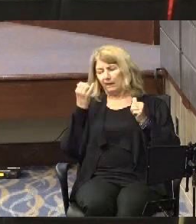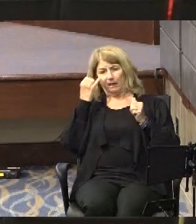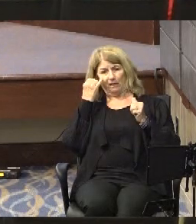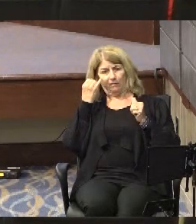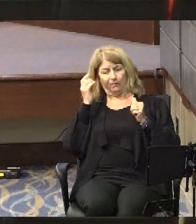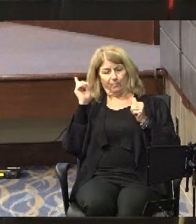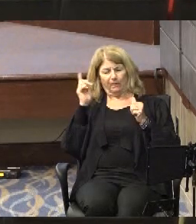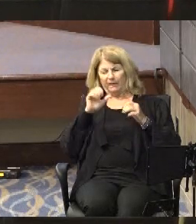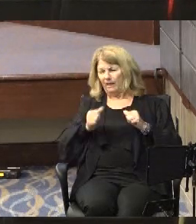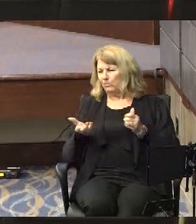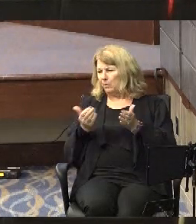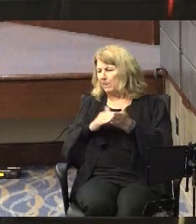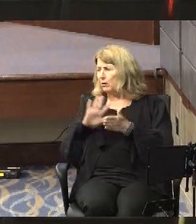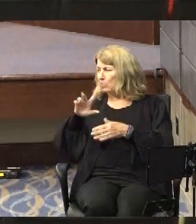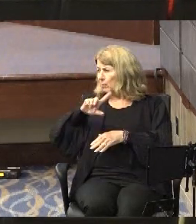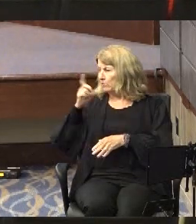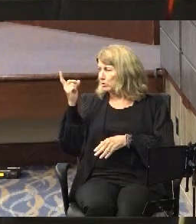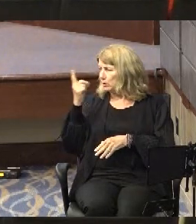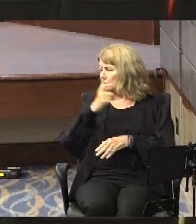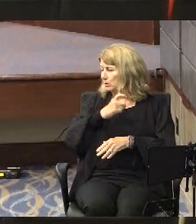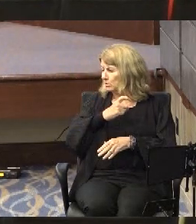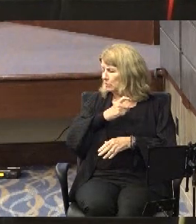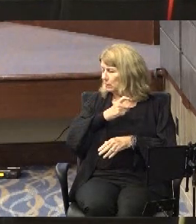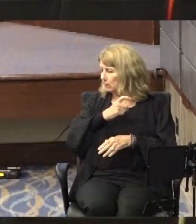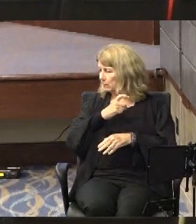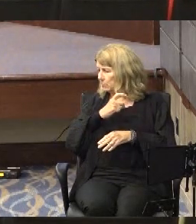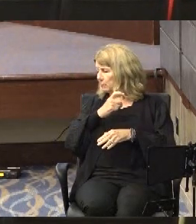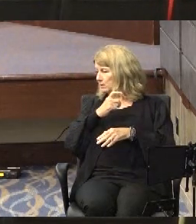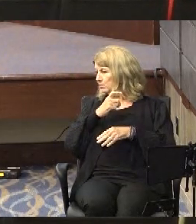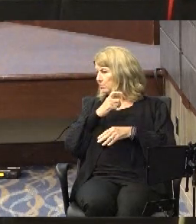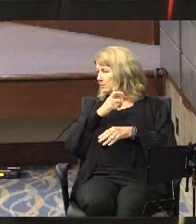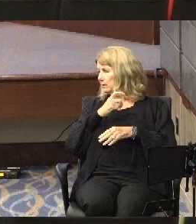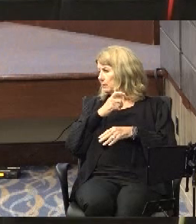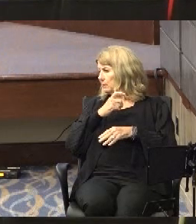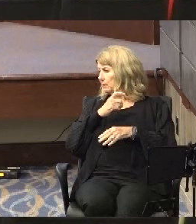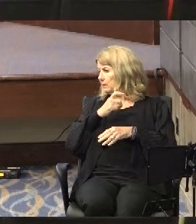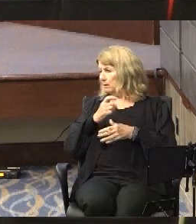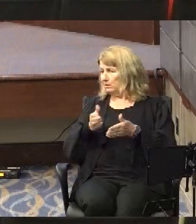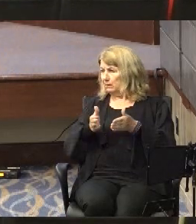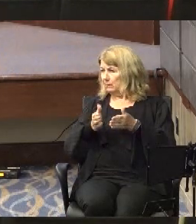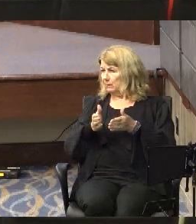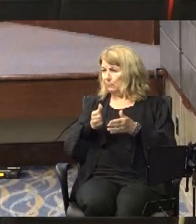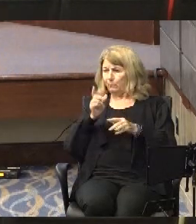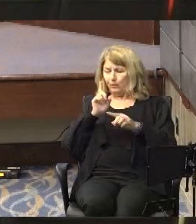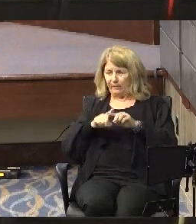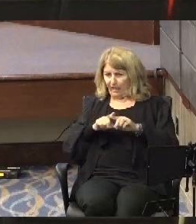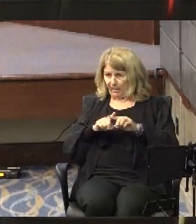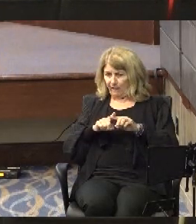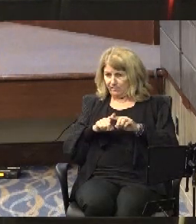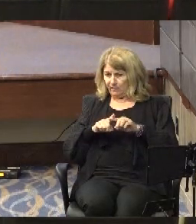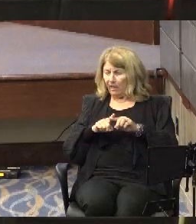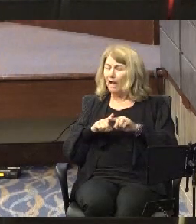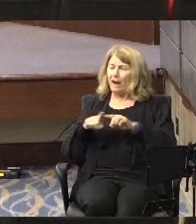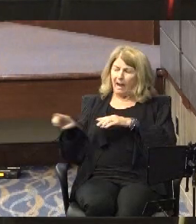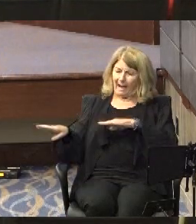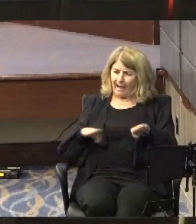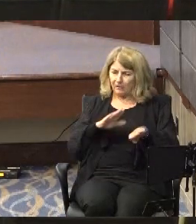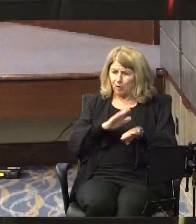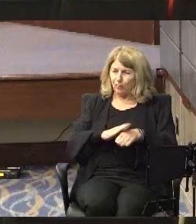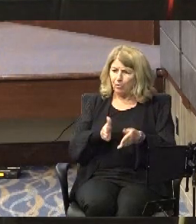Can you repeat your question? Do we have to act on the request for continuance? No. Okay.